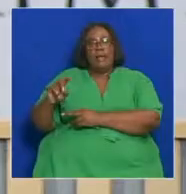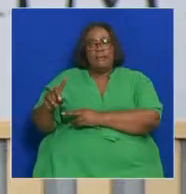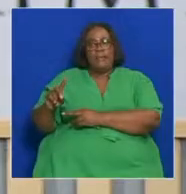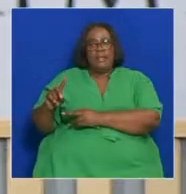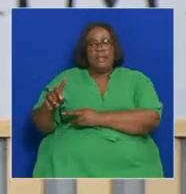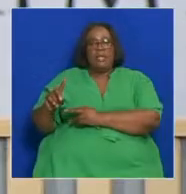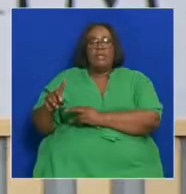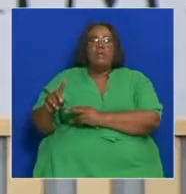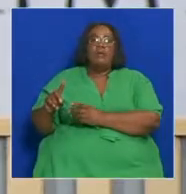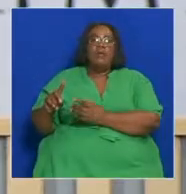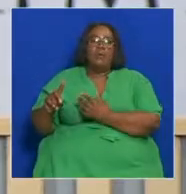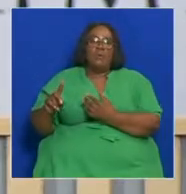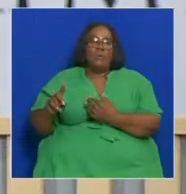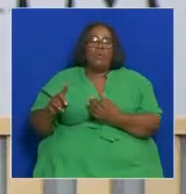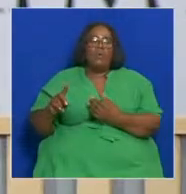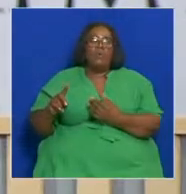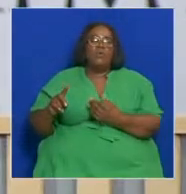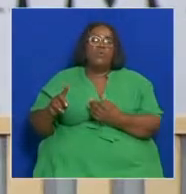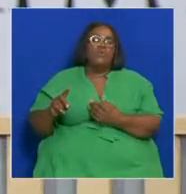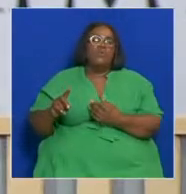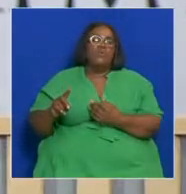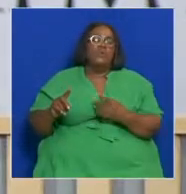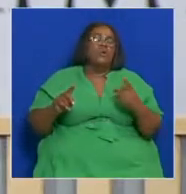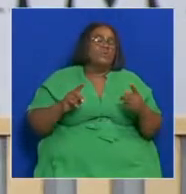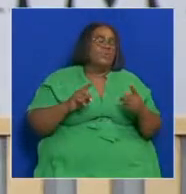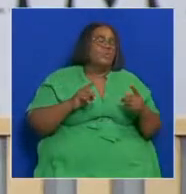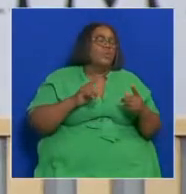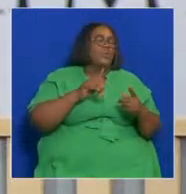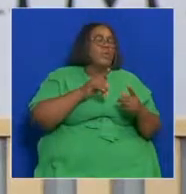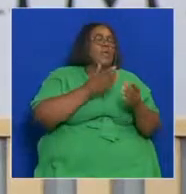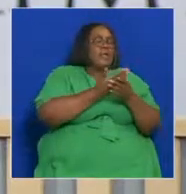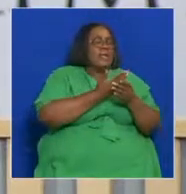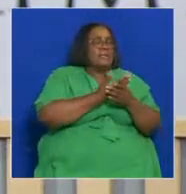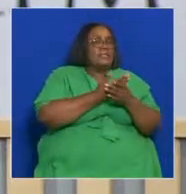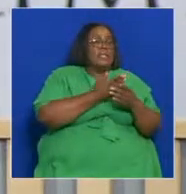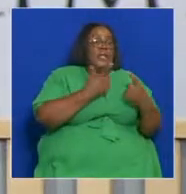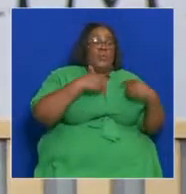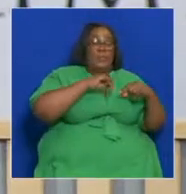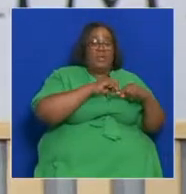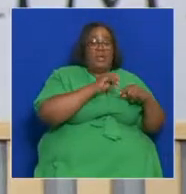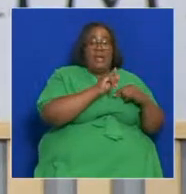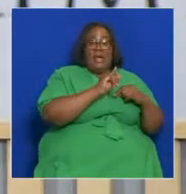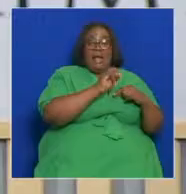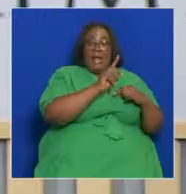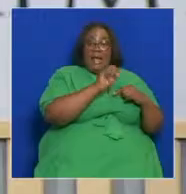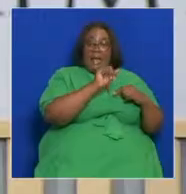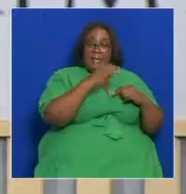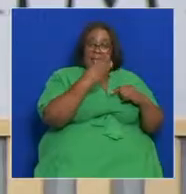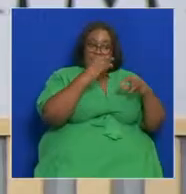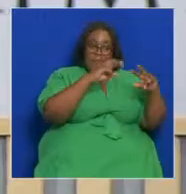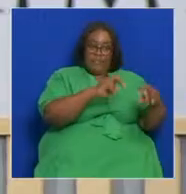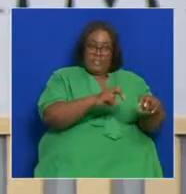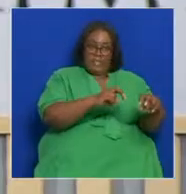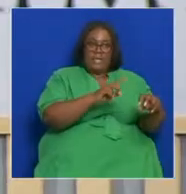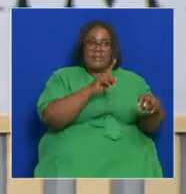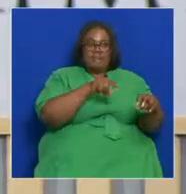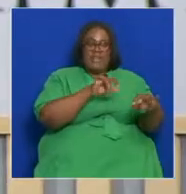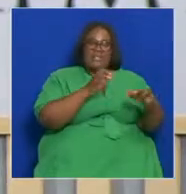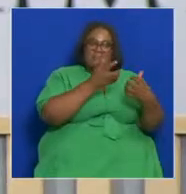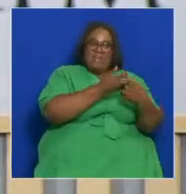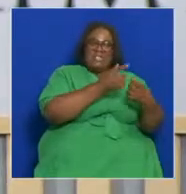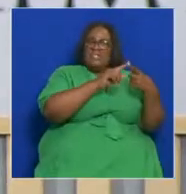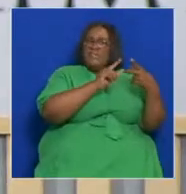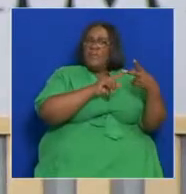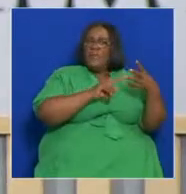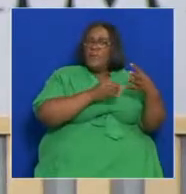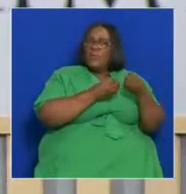complex corruption or commercial and so forth, high profile. So